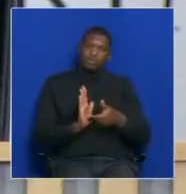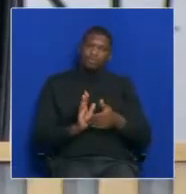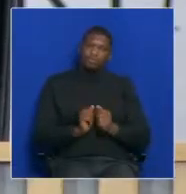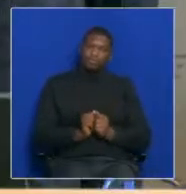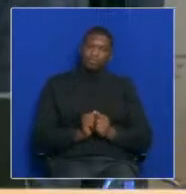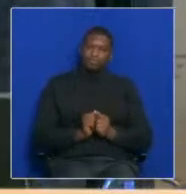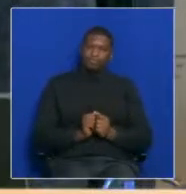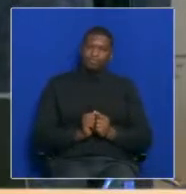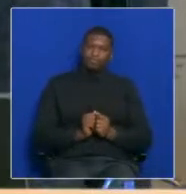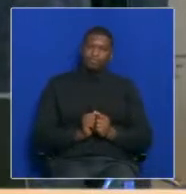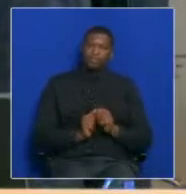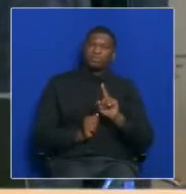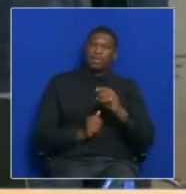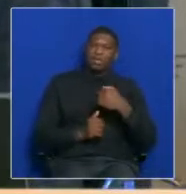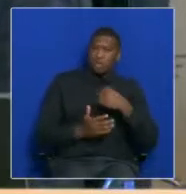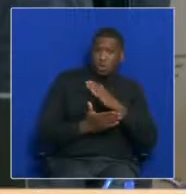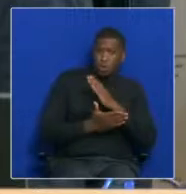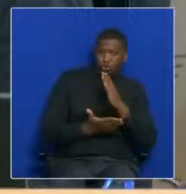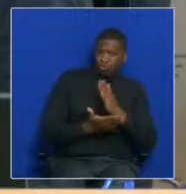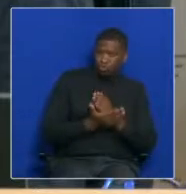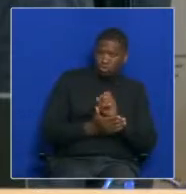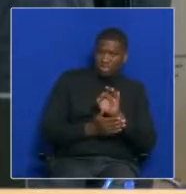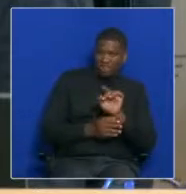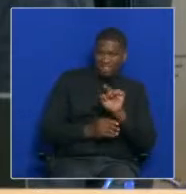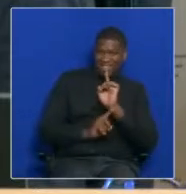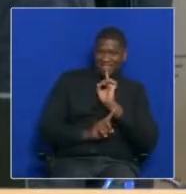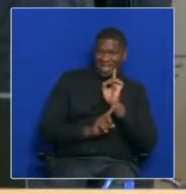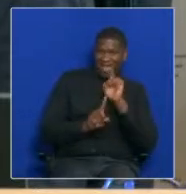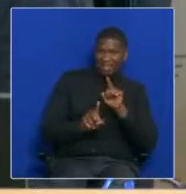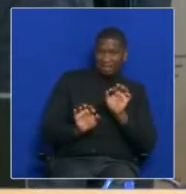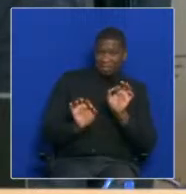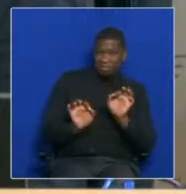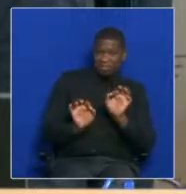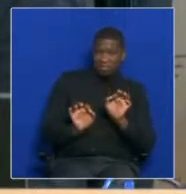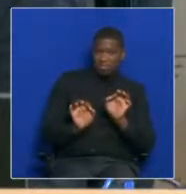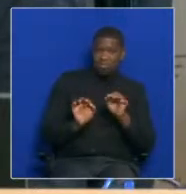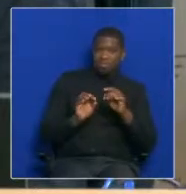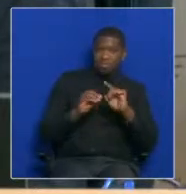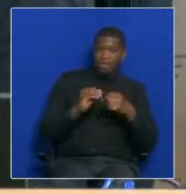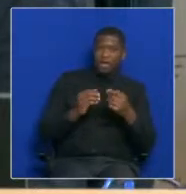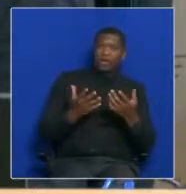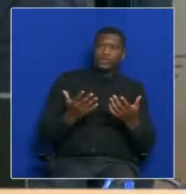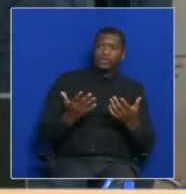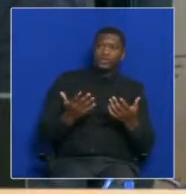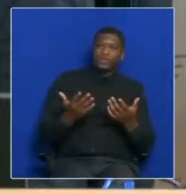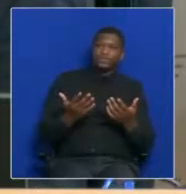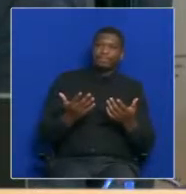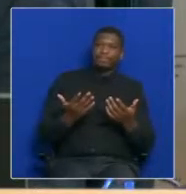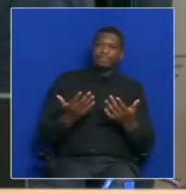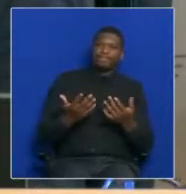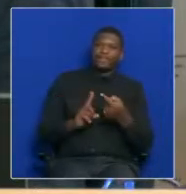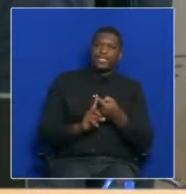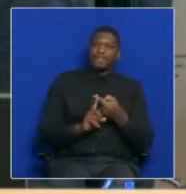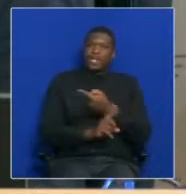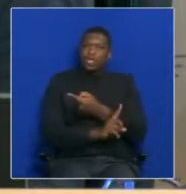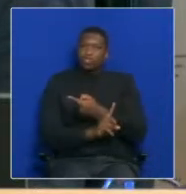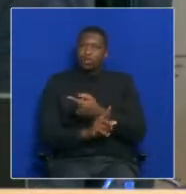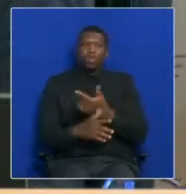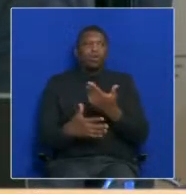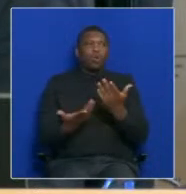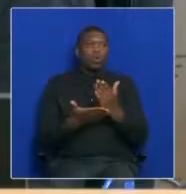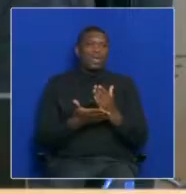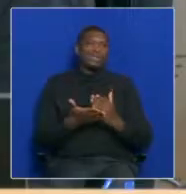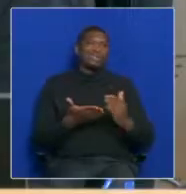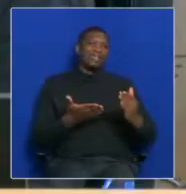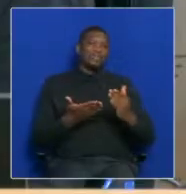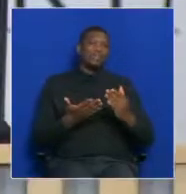but I'm not sure that that answers my question about exceptions with regard to the application of